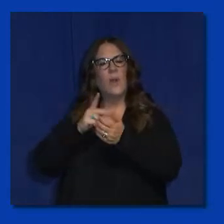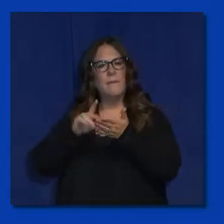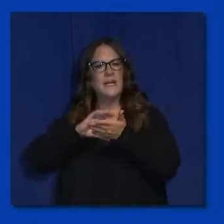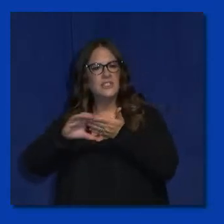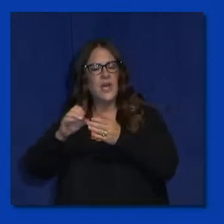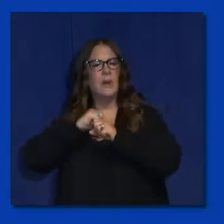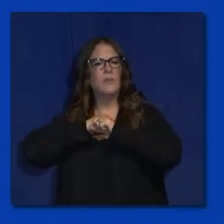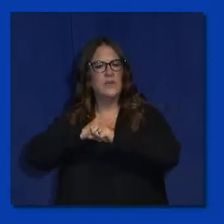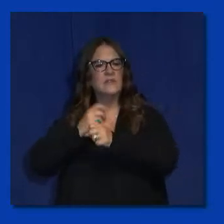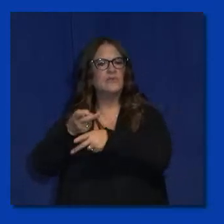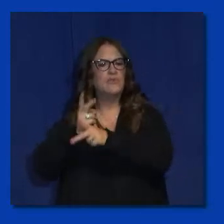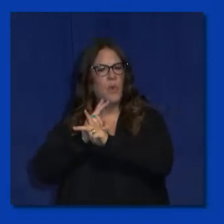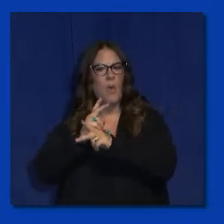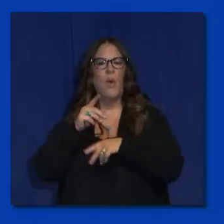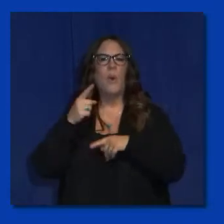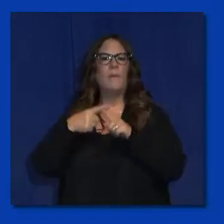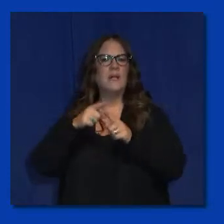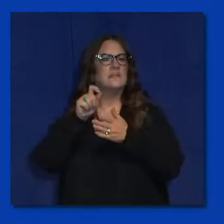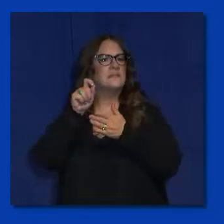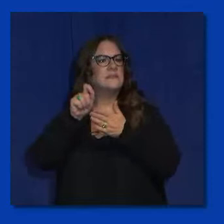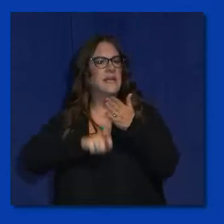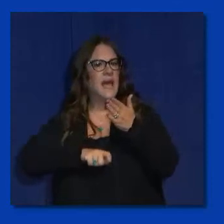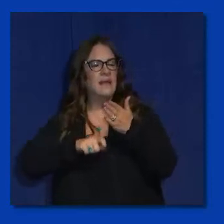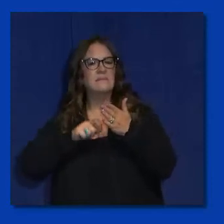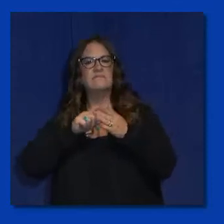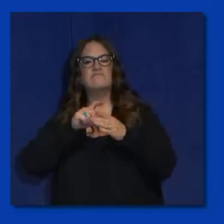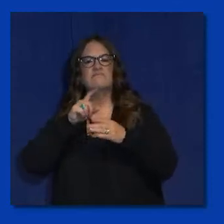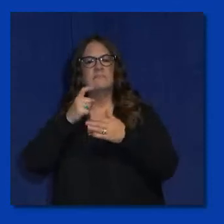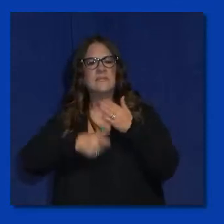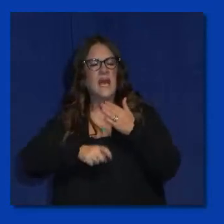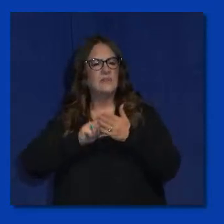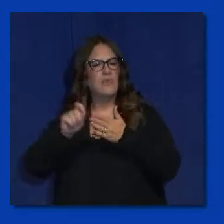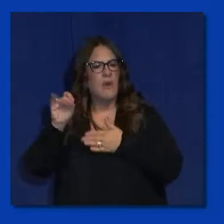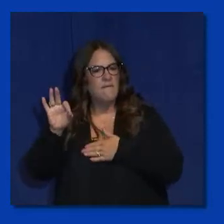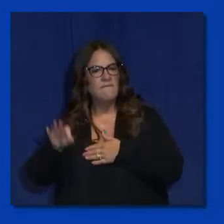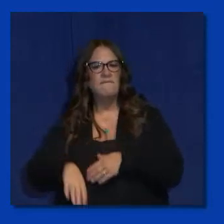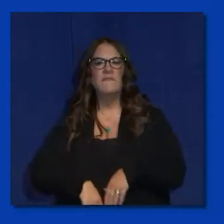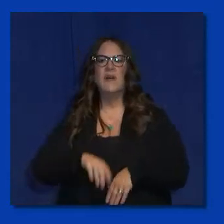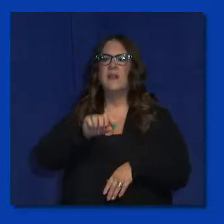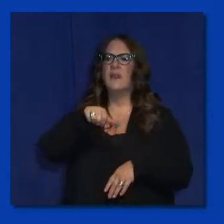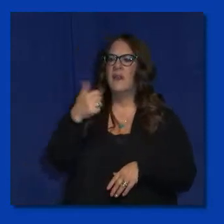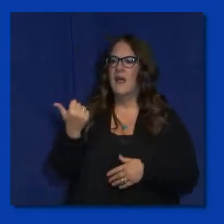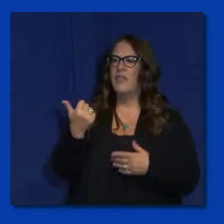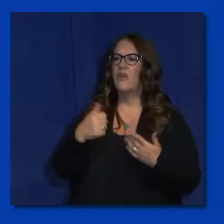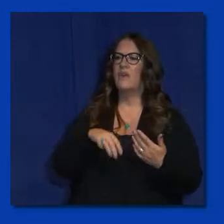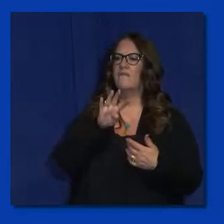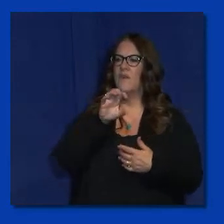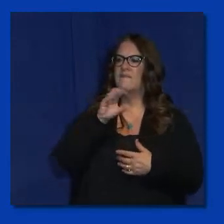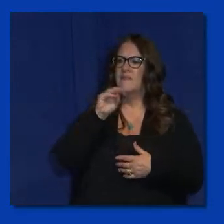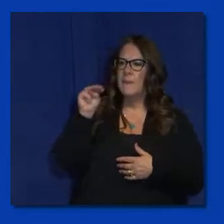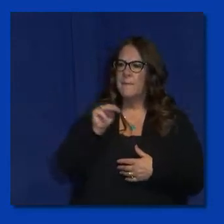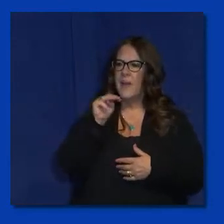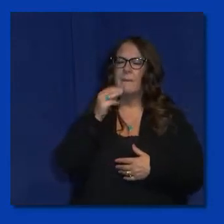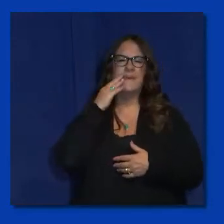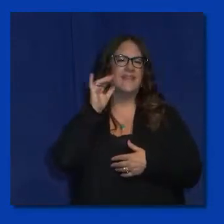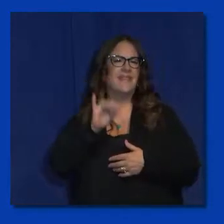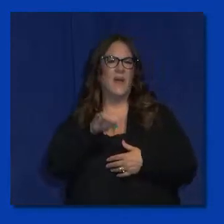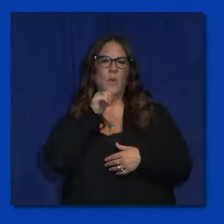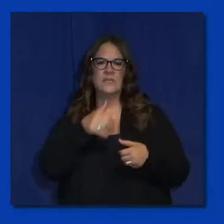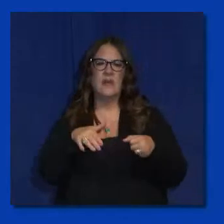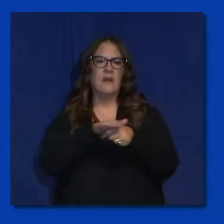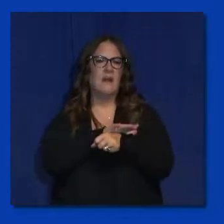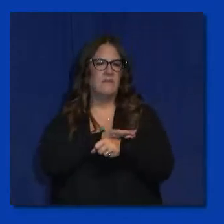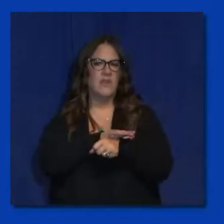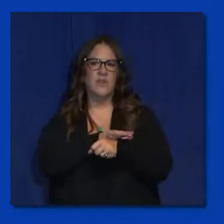you can get a tax write-off. It's complicated. And we're doing another $450 million because there's 2 months that wasn't covered in the last